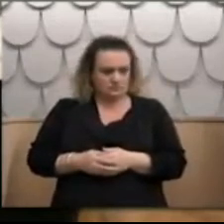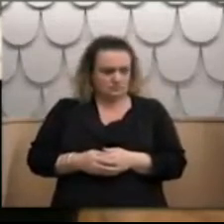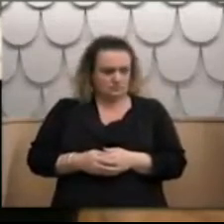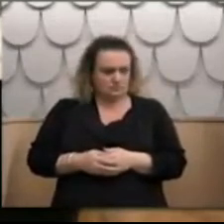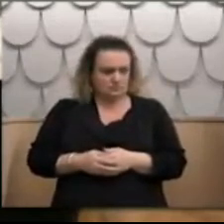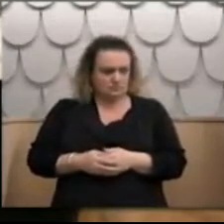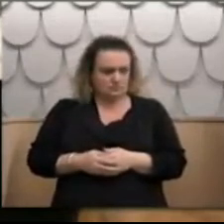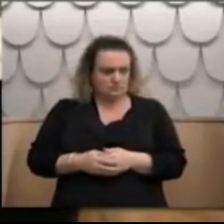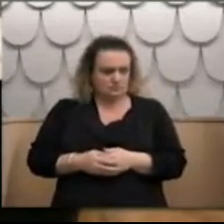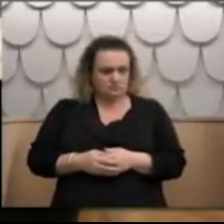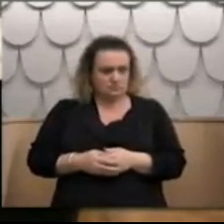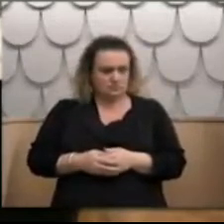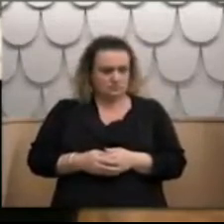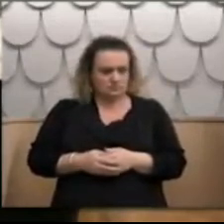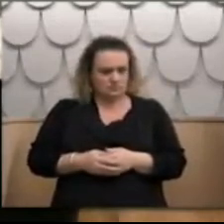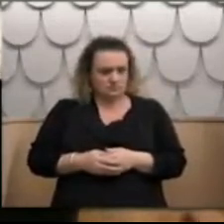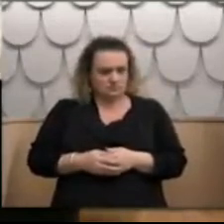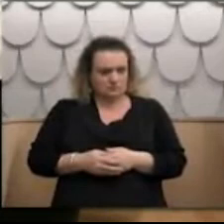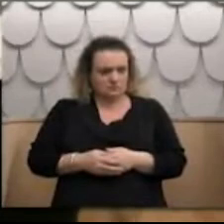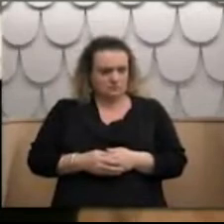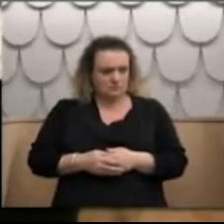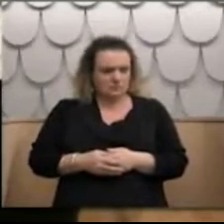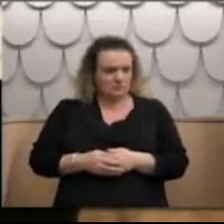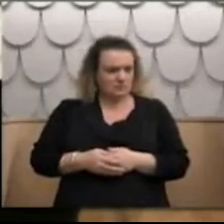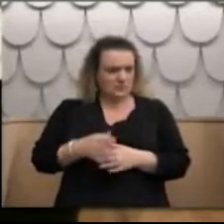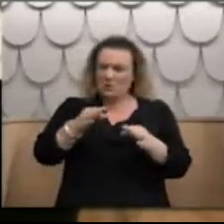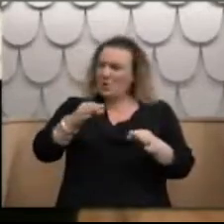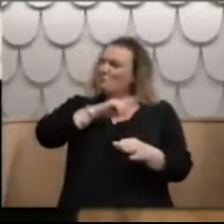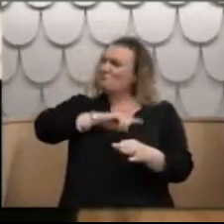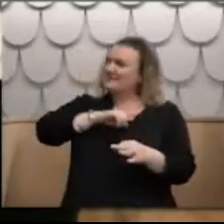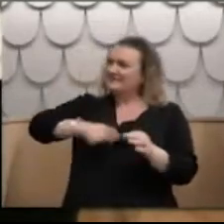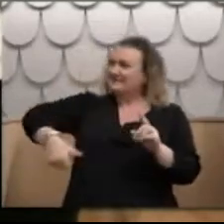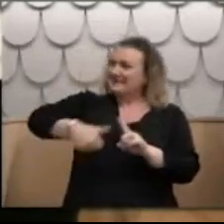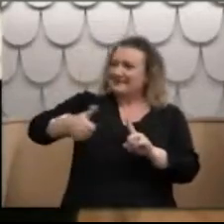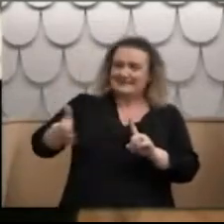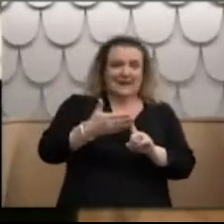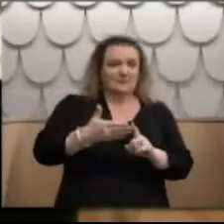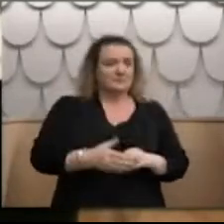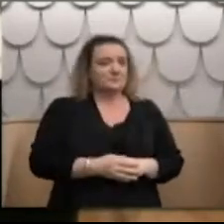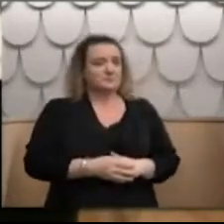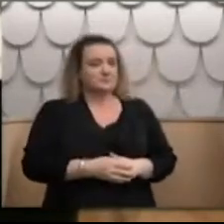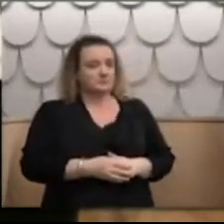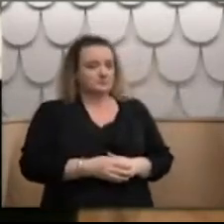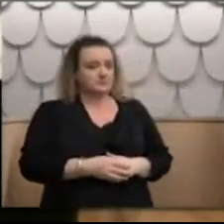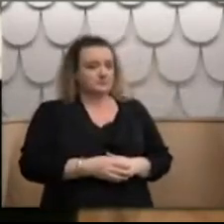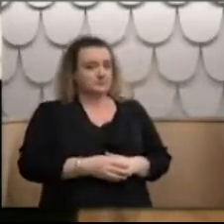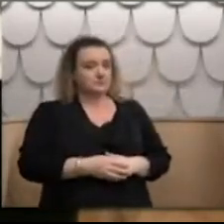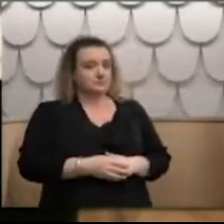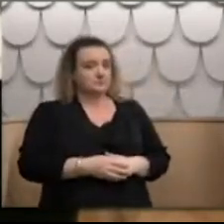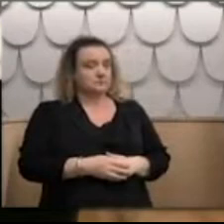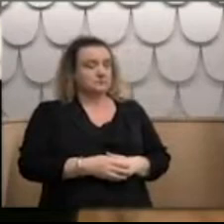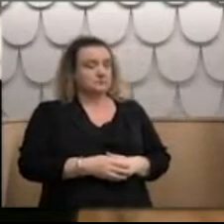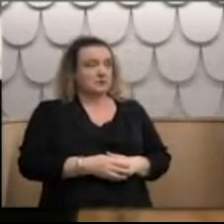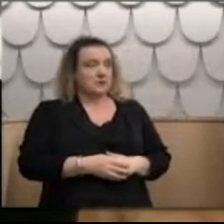there was no reason for it. Well, I believe there wasn't any reason for it, yeah. You also say in your statement, he would grab the